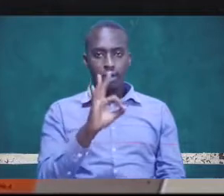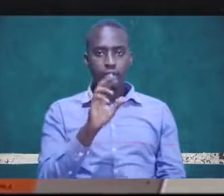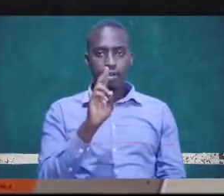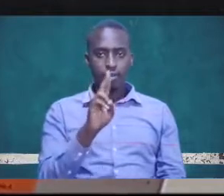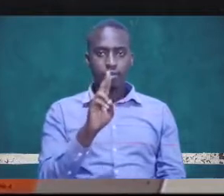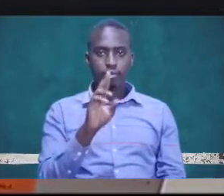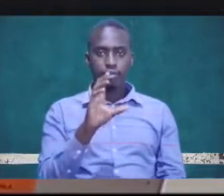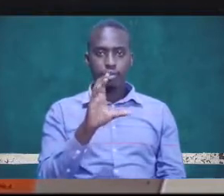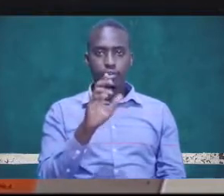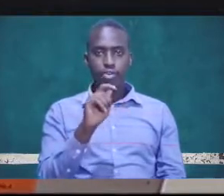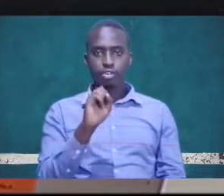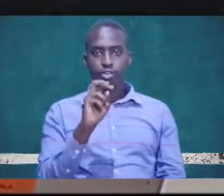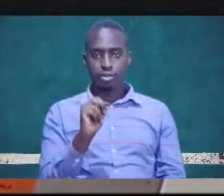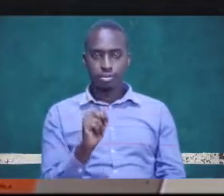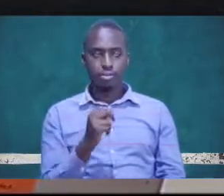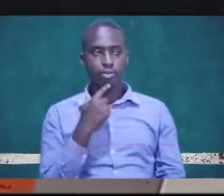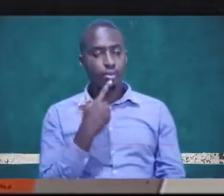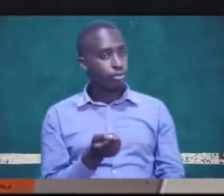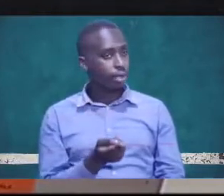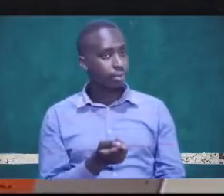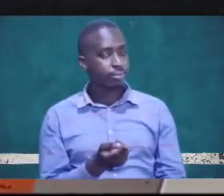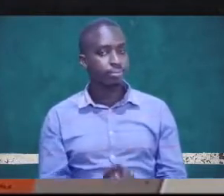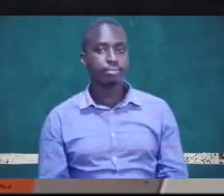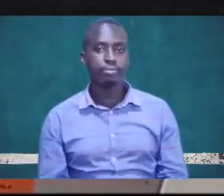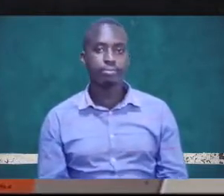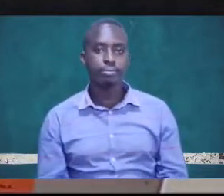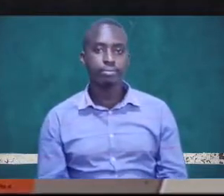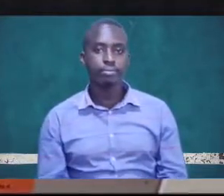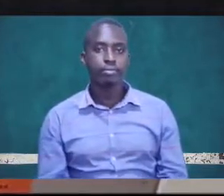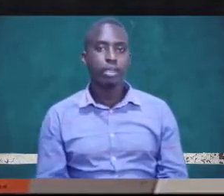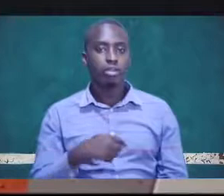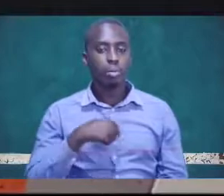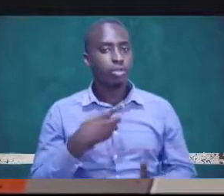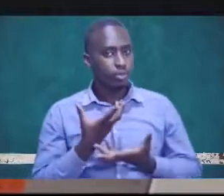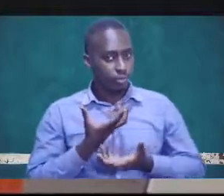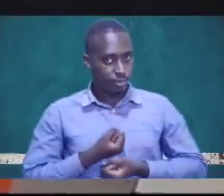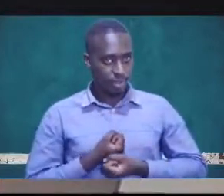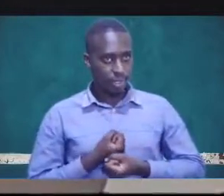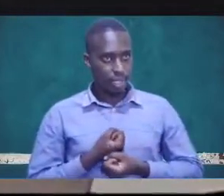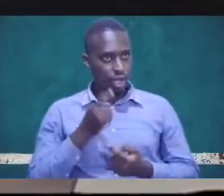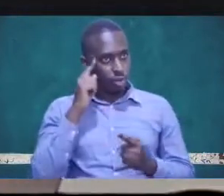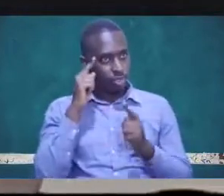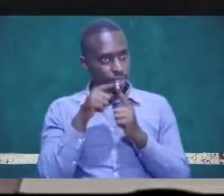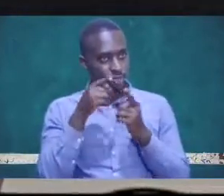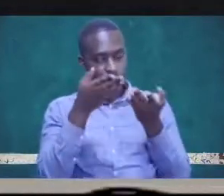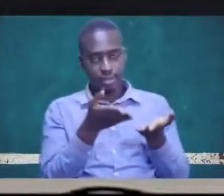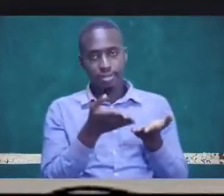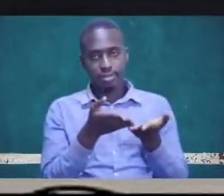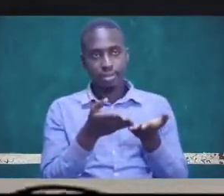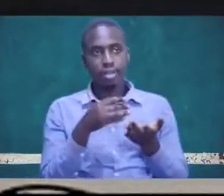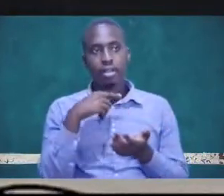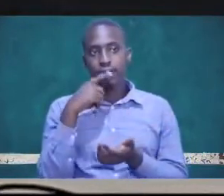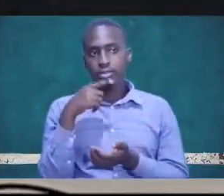fission. Okay? So, and we have the objectives of this